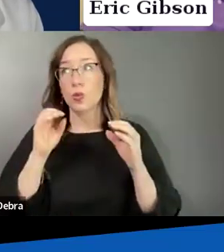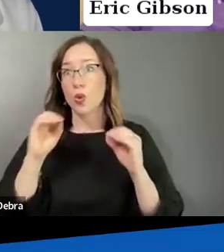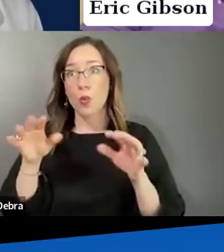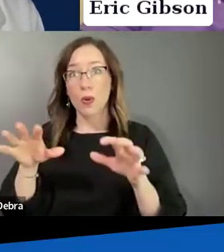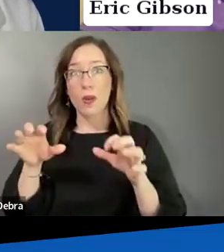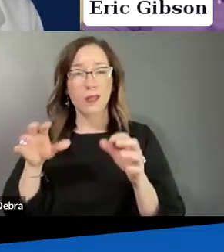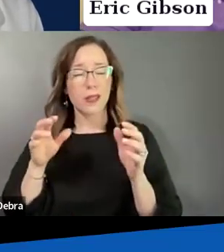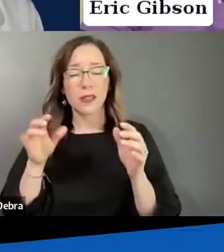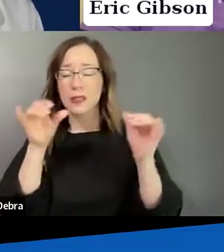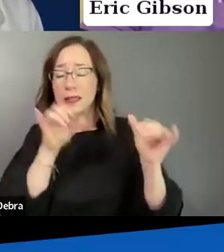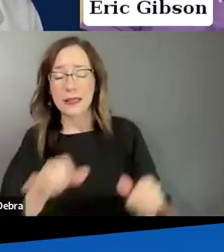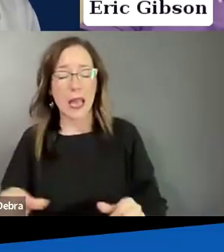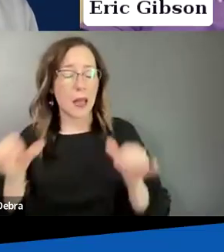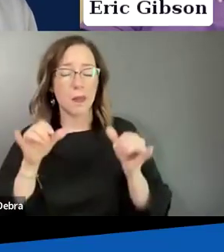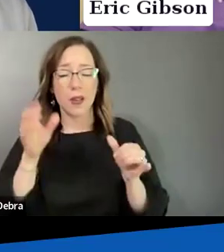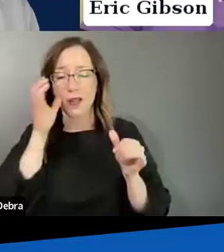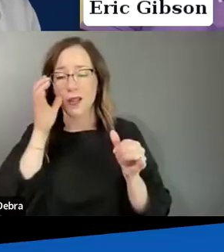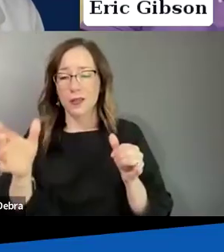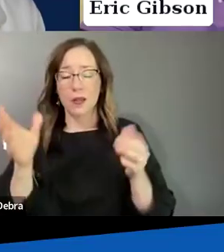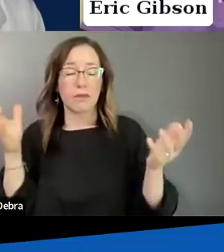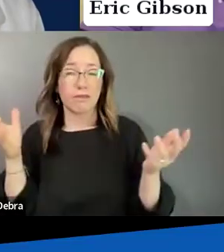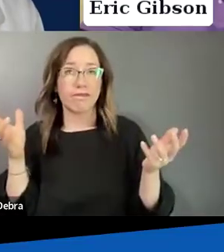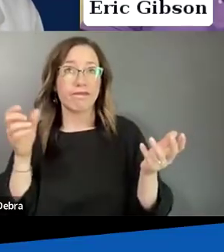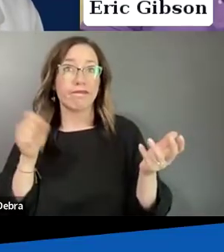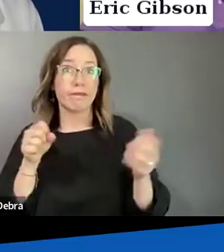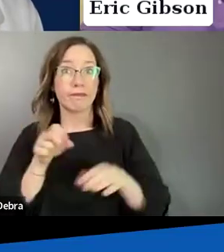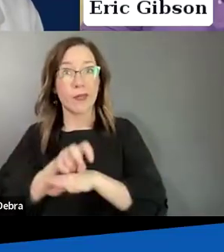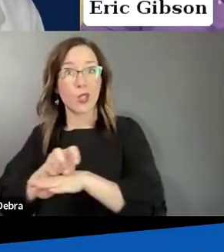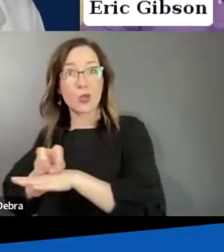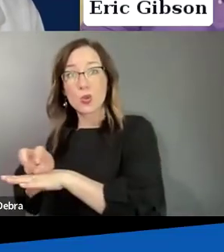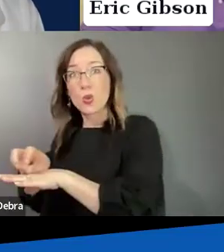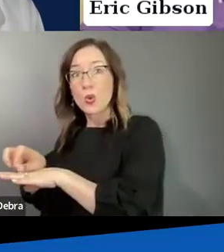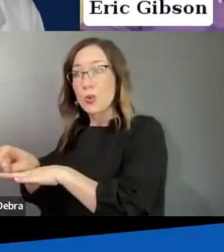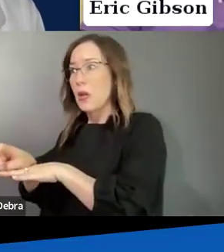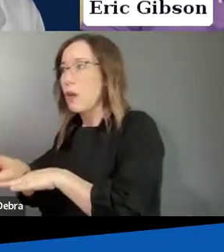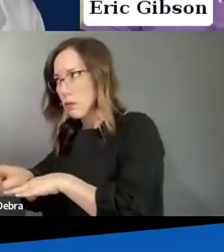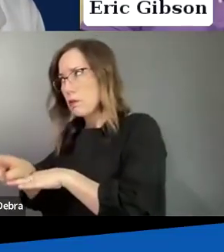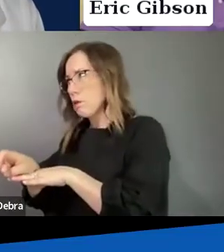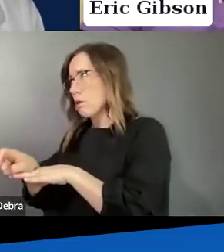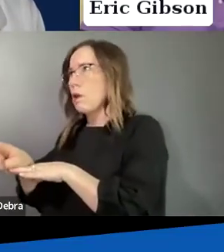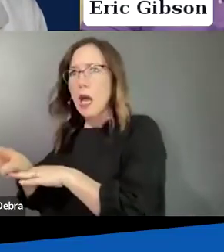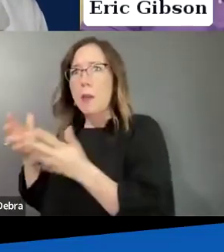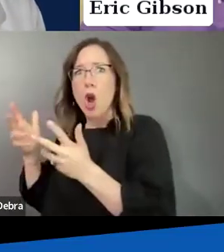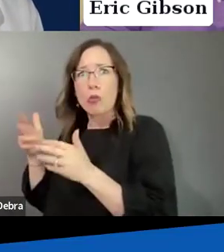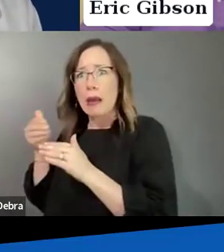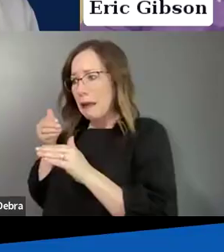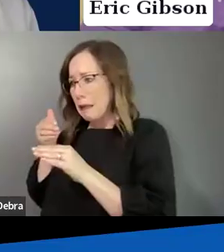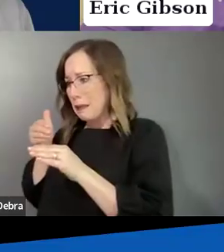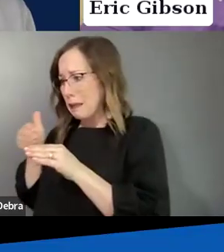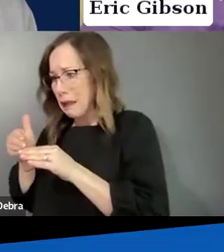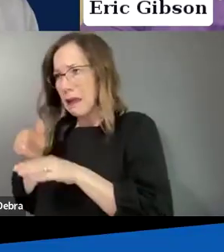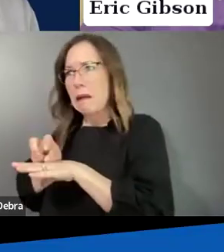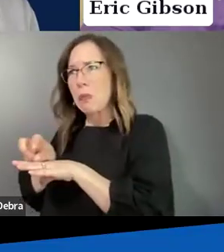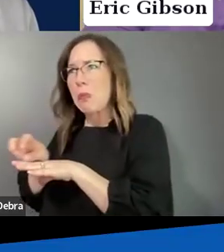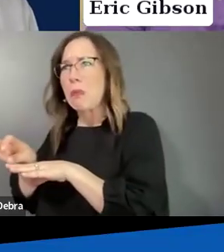all universal. It's all the same thing. You're like, scoot down on that table. No, the edge, I'm at the edge already. No, scoot down.